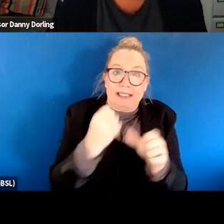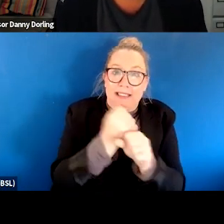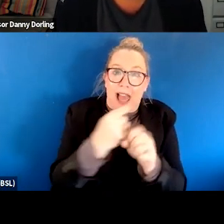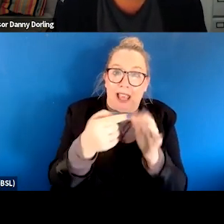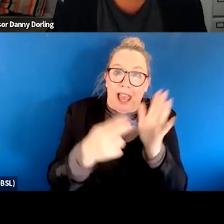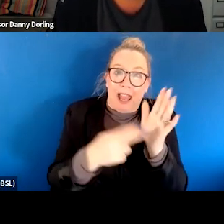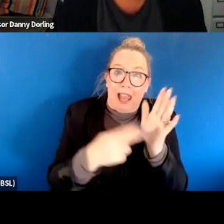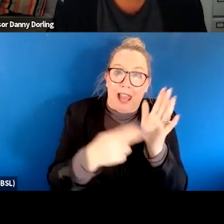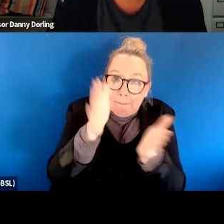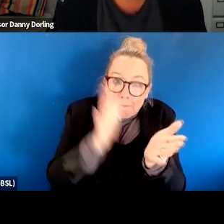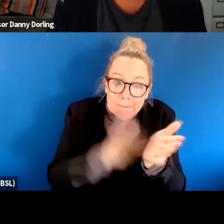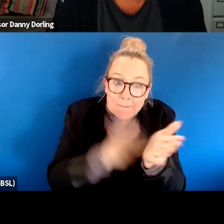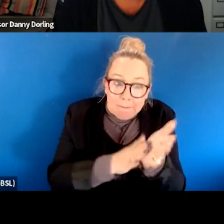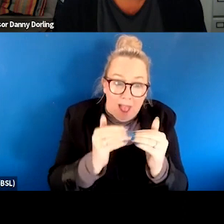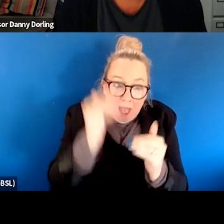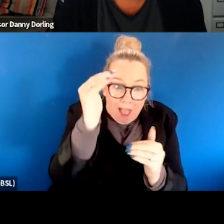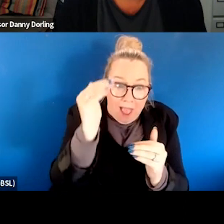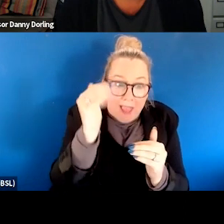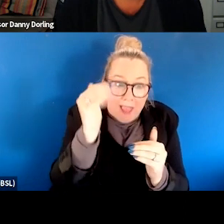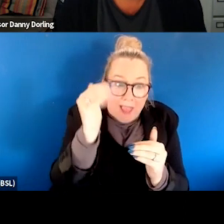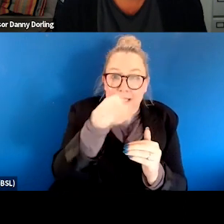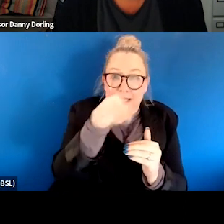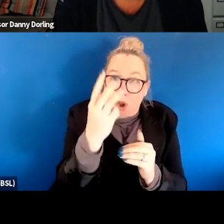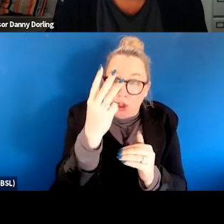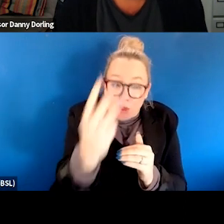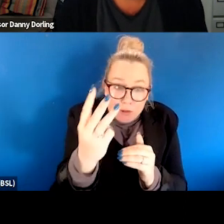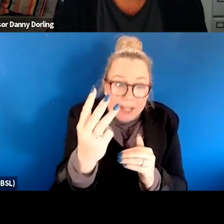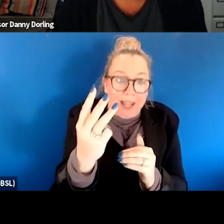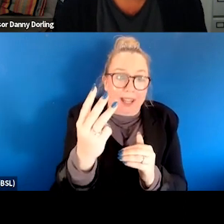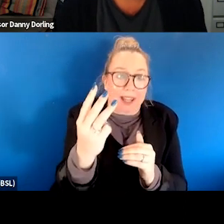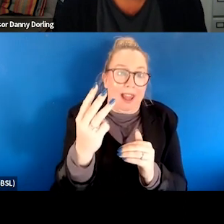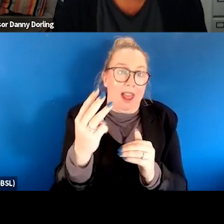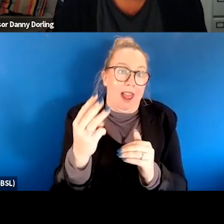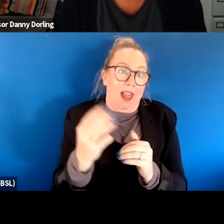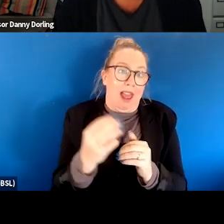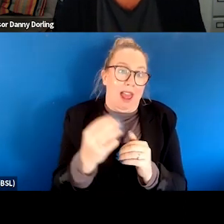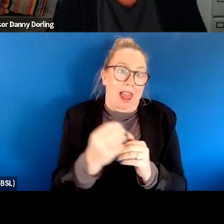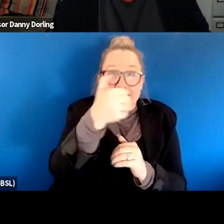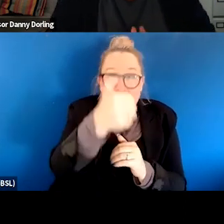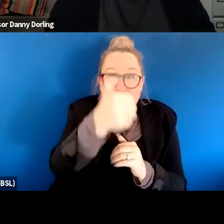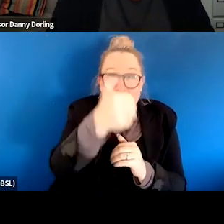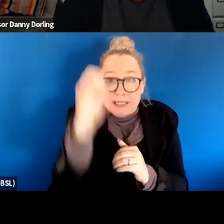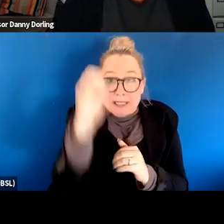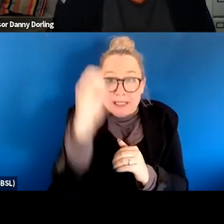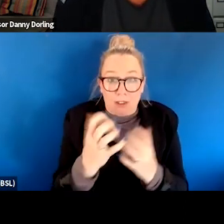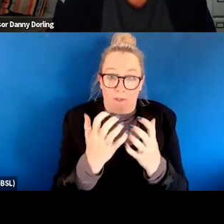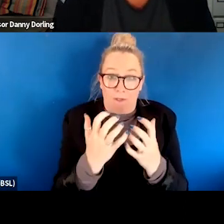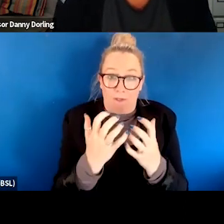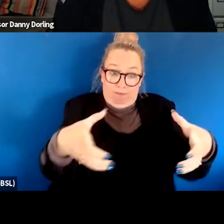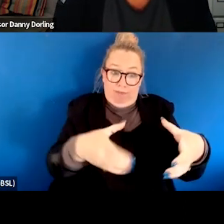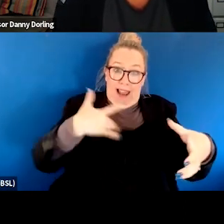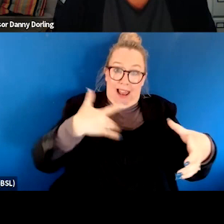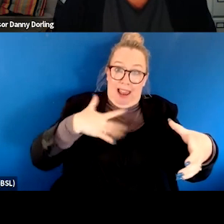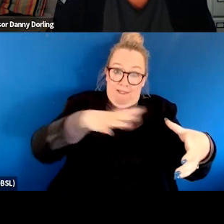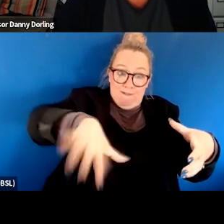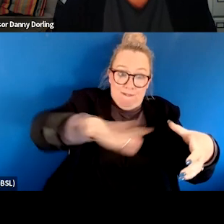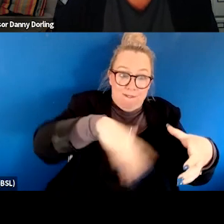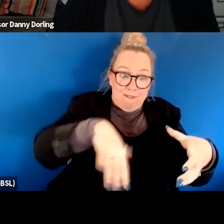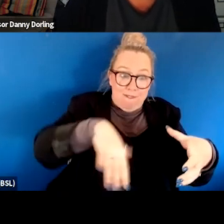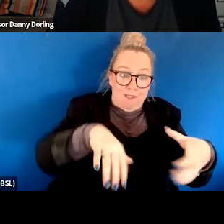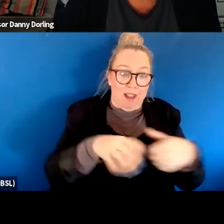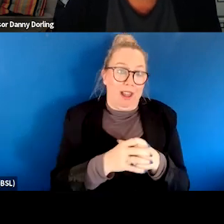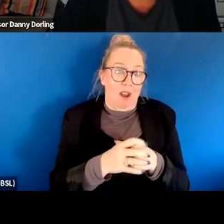Over 6% of people in 1 week had it in Barking, almost 6% in Redbridge, almost 5% in Brent,